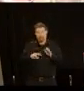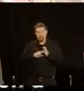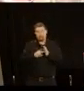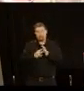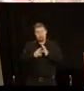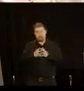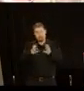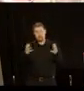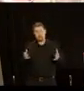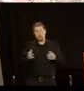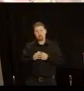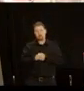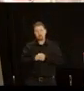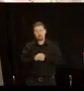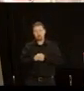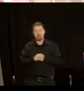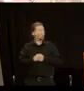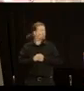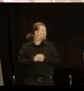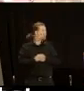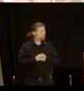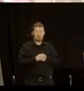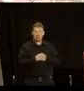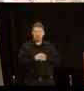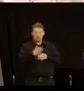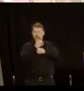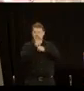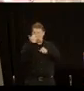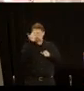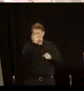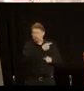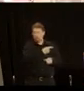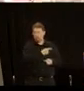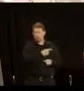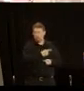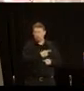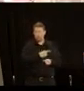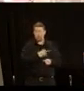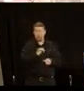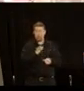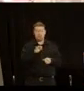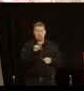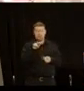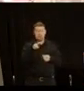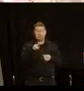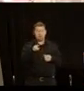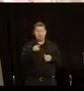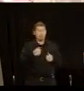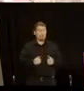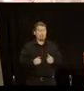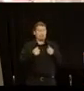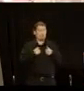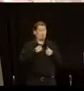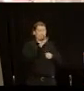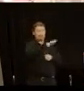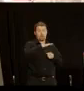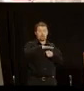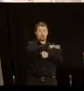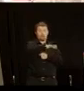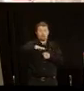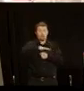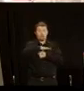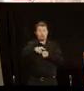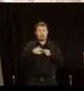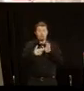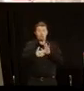lot. So get to know them. If you're one of their constituents, get to know them. If they're not, find